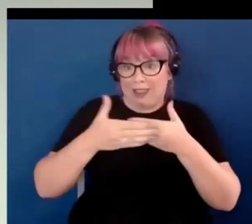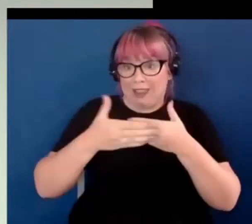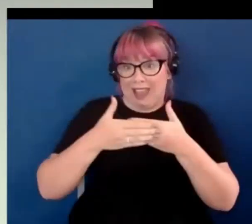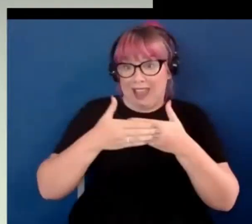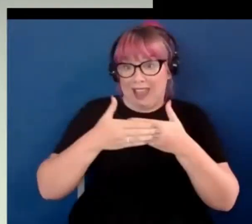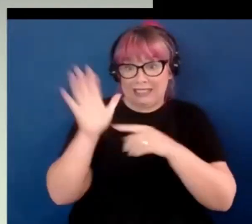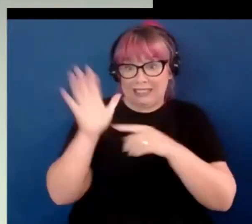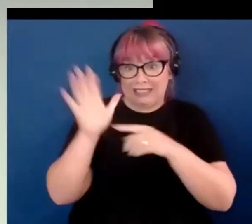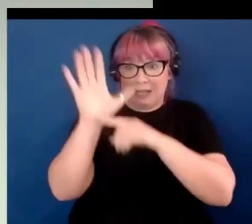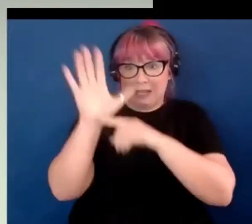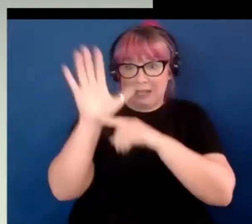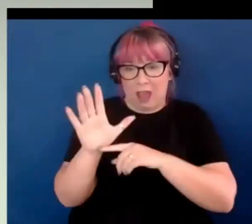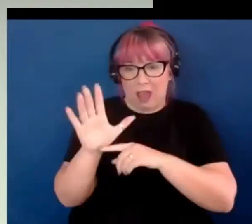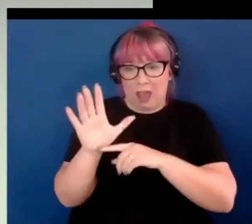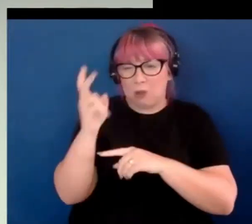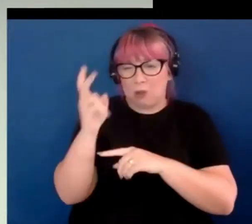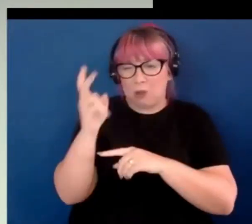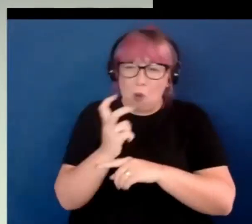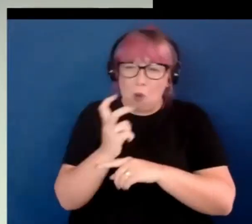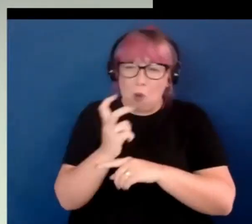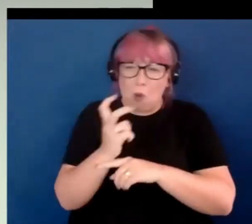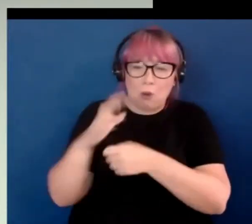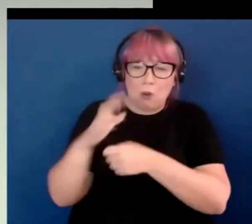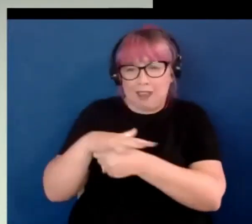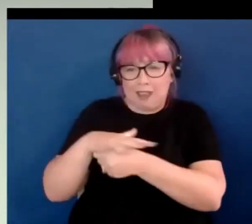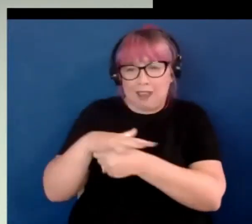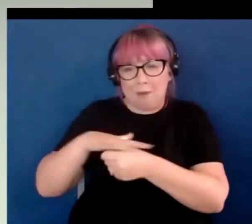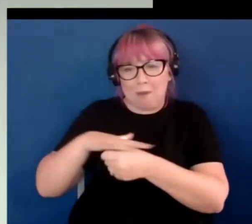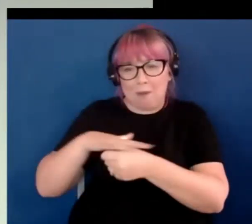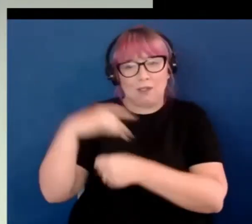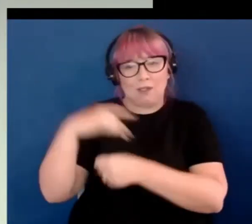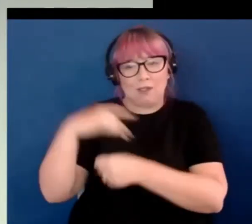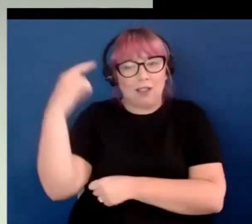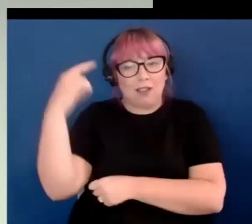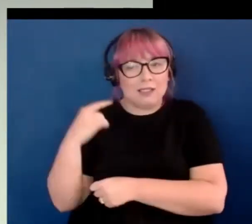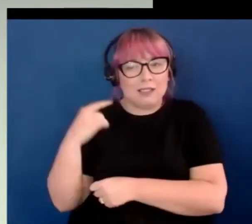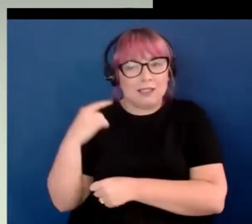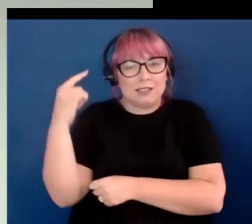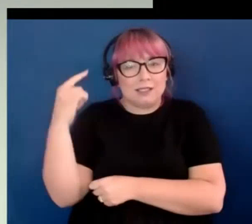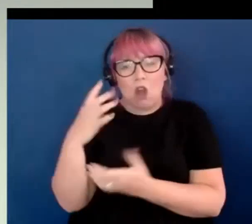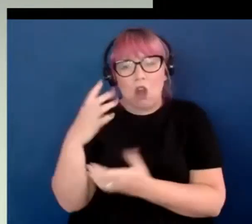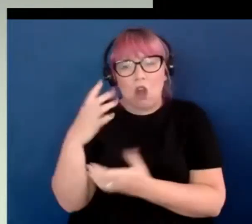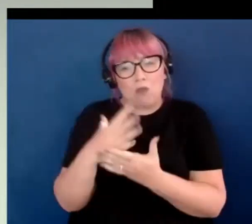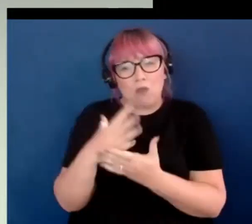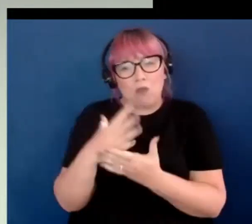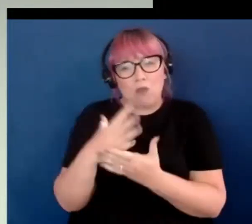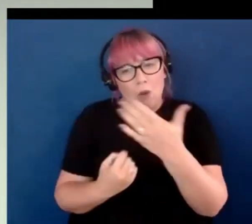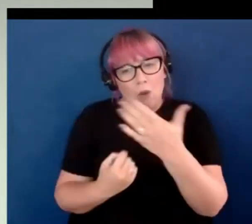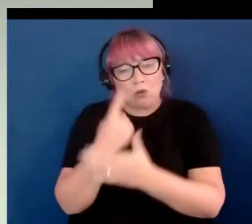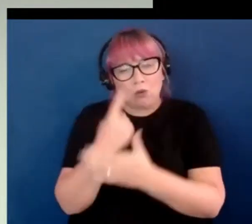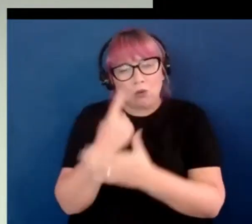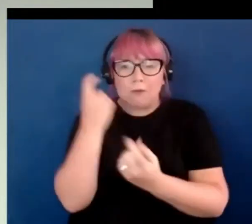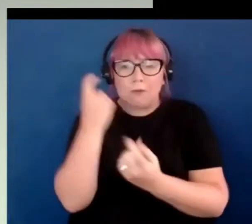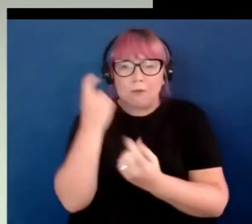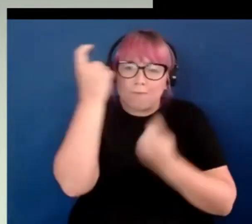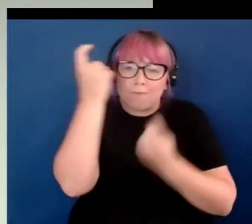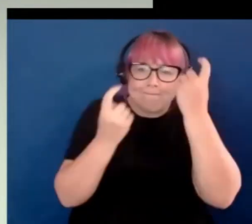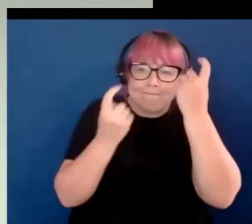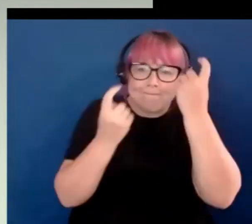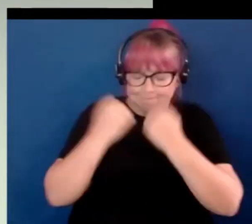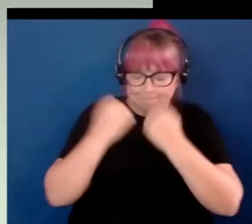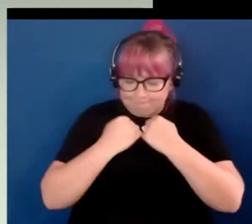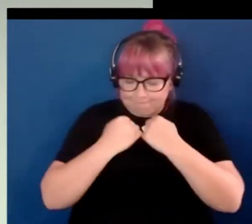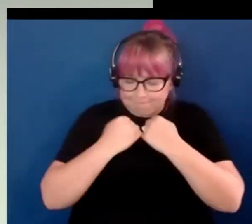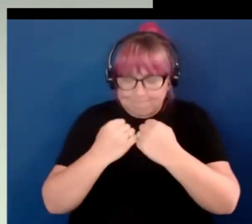because we think at a moment like this, it's good to reflect on our history and plan for our future. We live in such